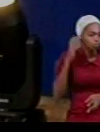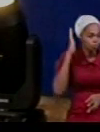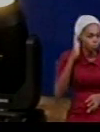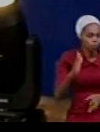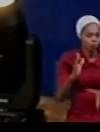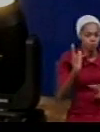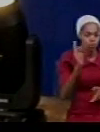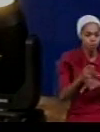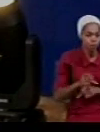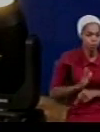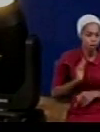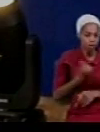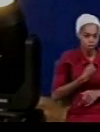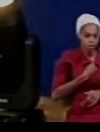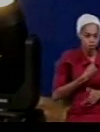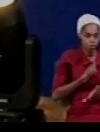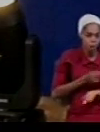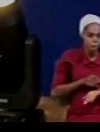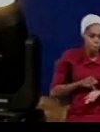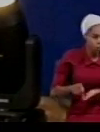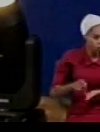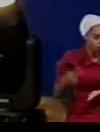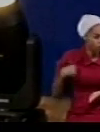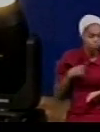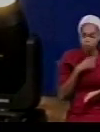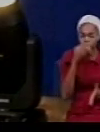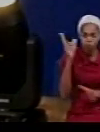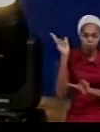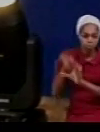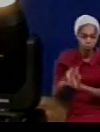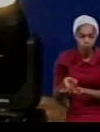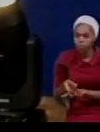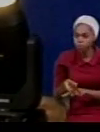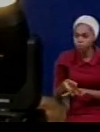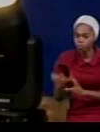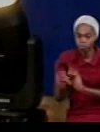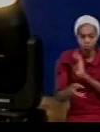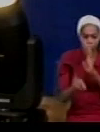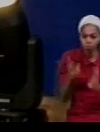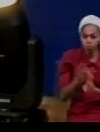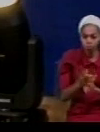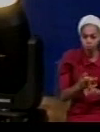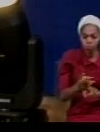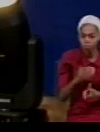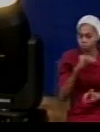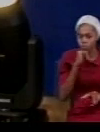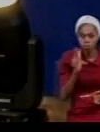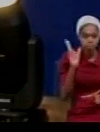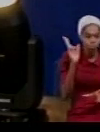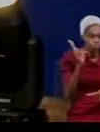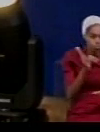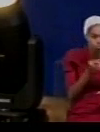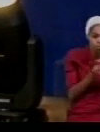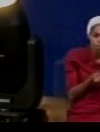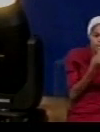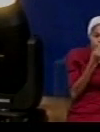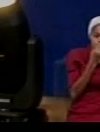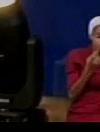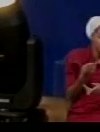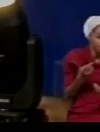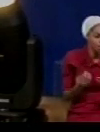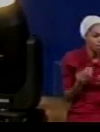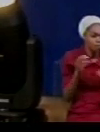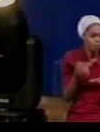with them. We don't eat their meat. We don't drink their whatever they offer. What is the